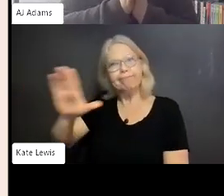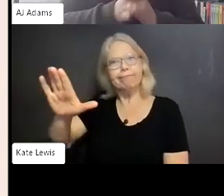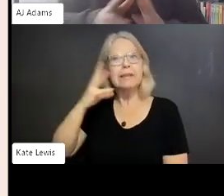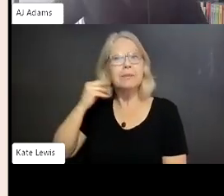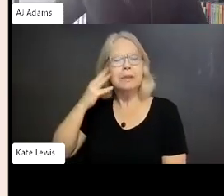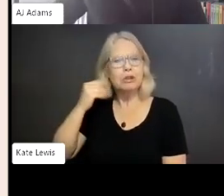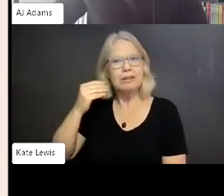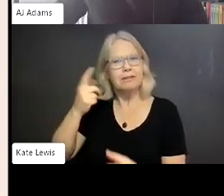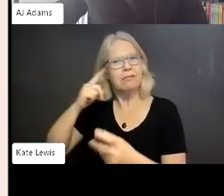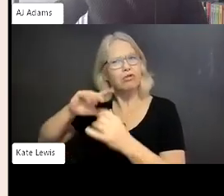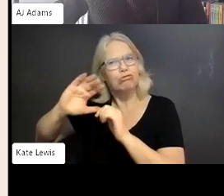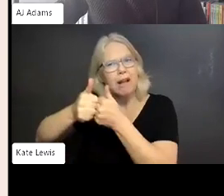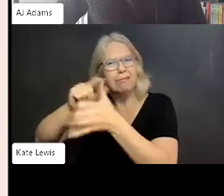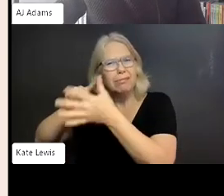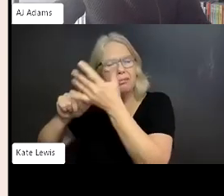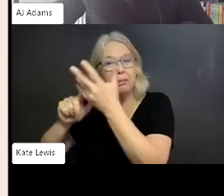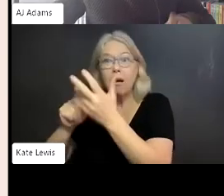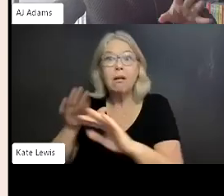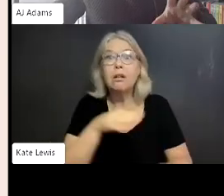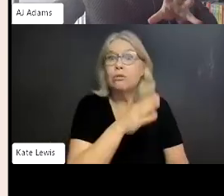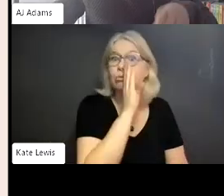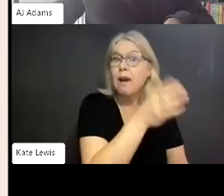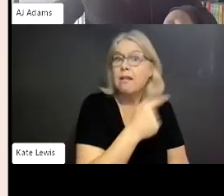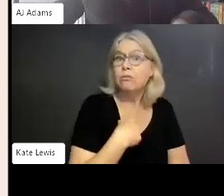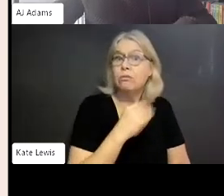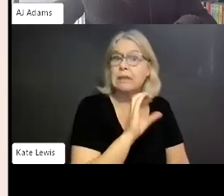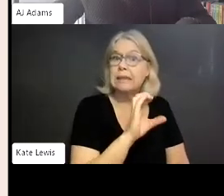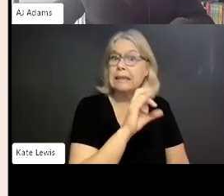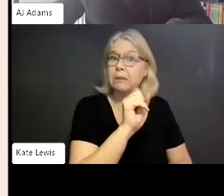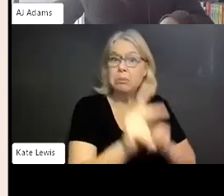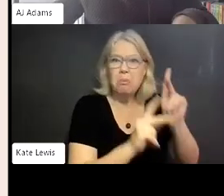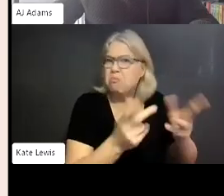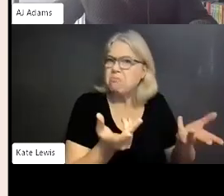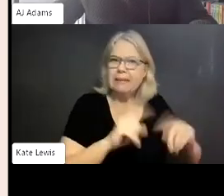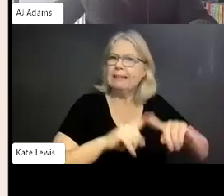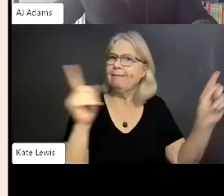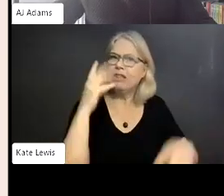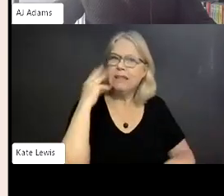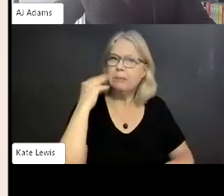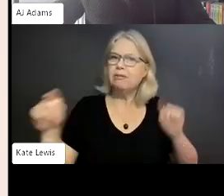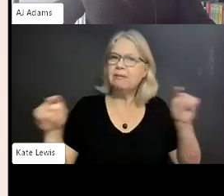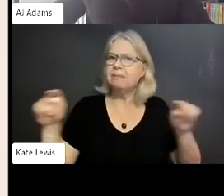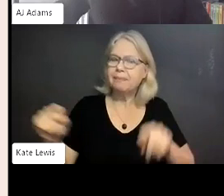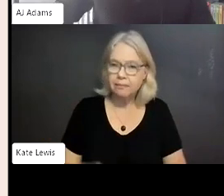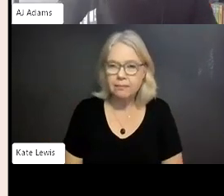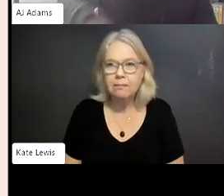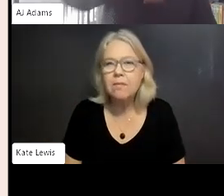2SLGBTQI people living with dementia. But let's dive a little bit more into the recognition of significant